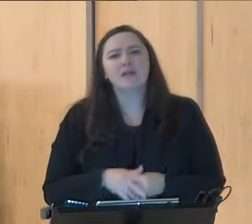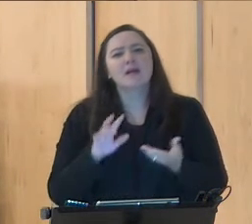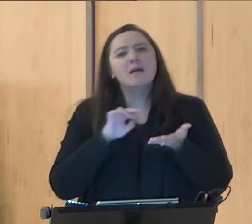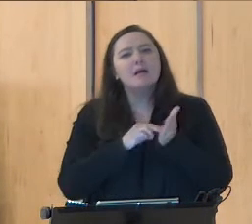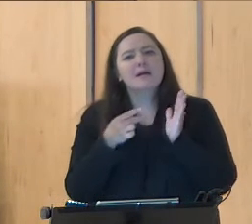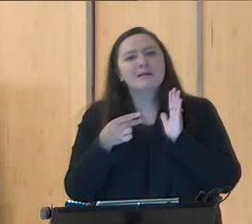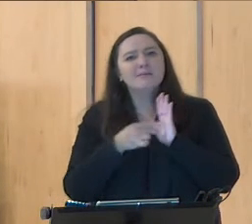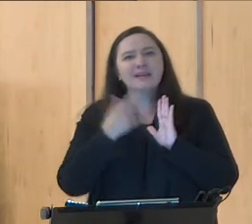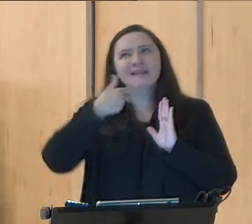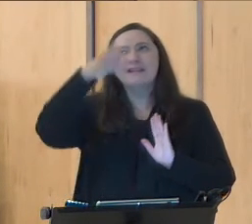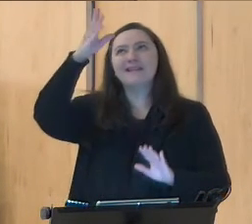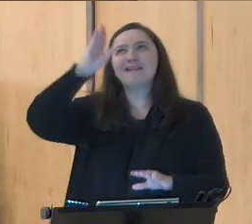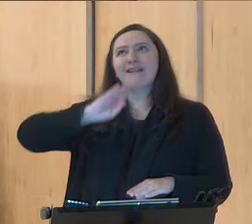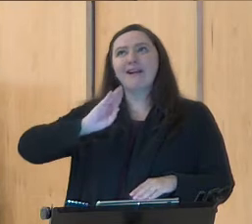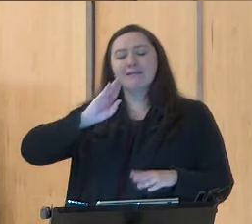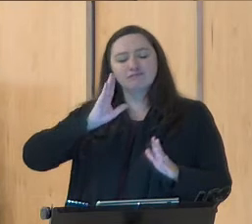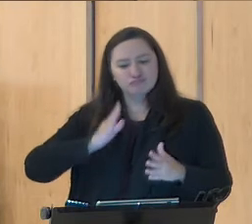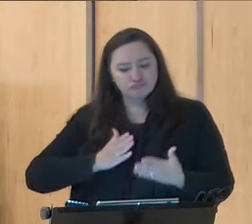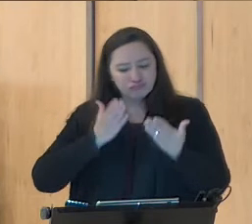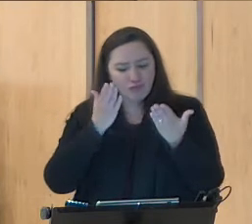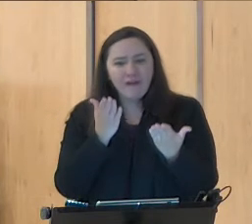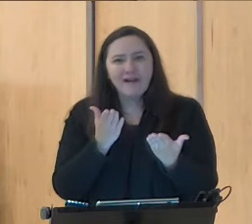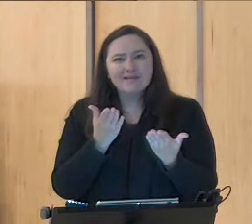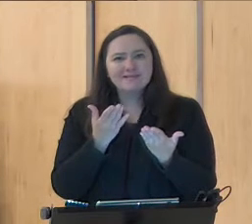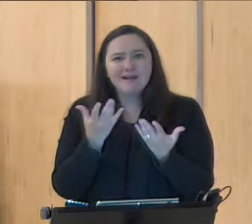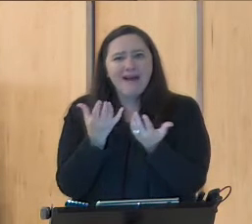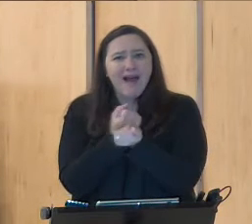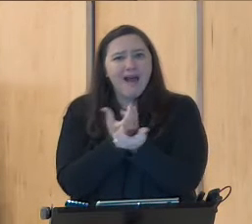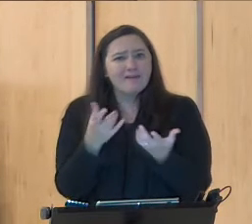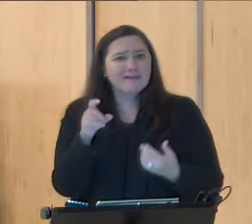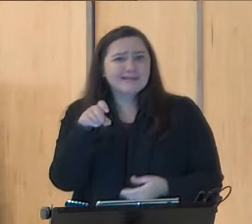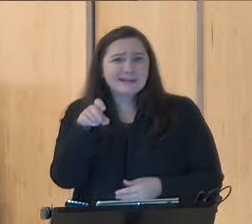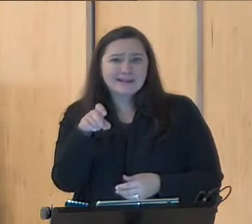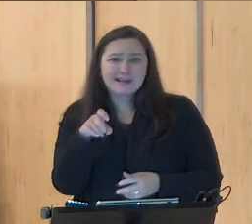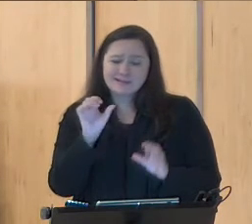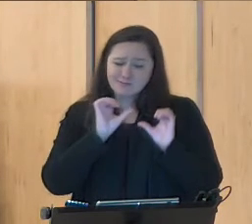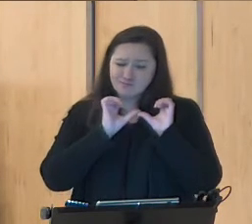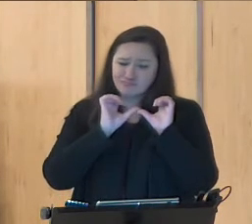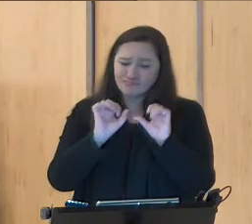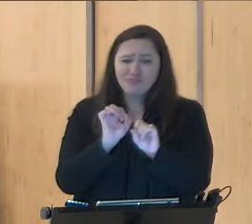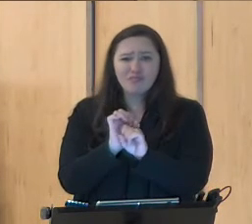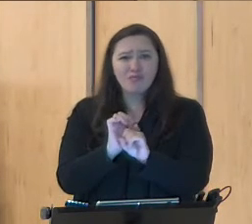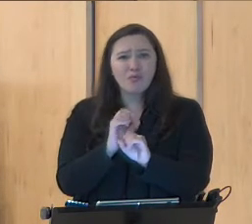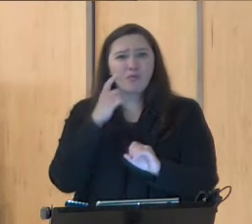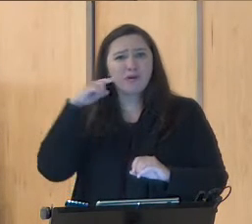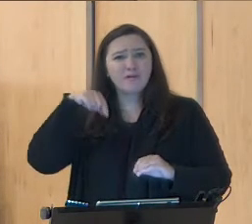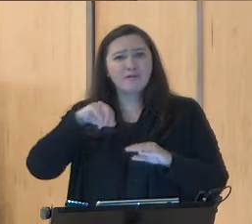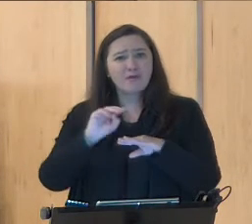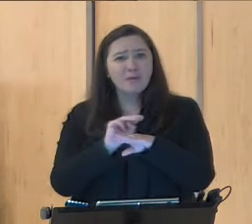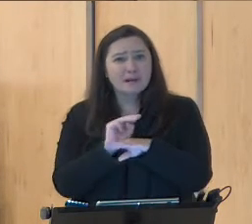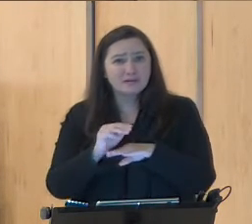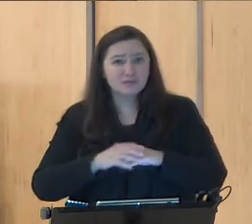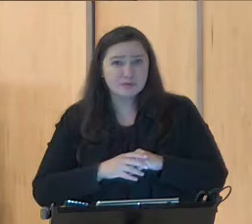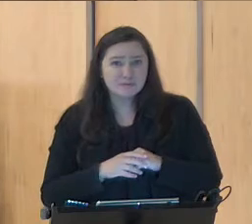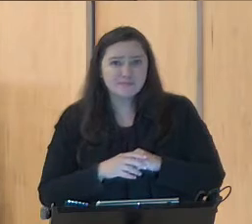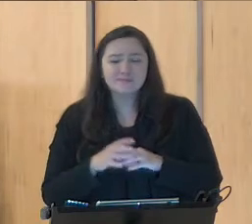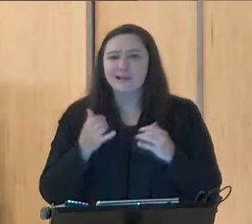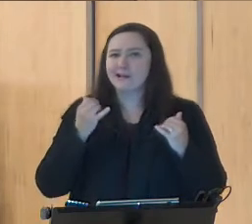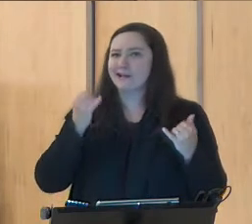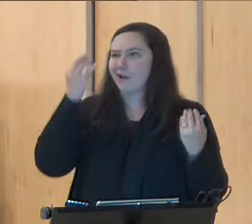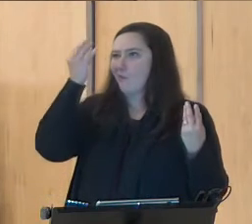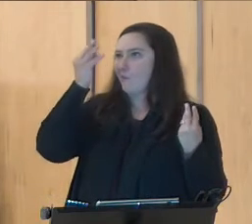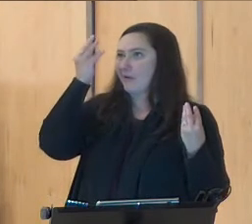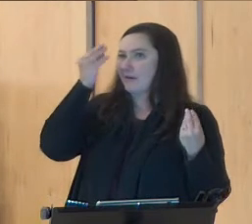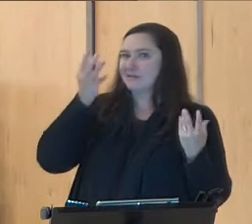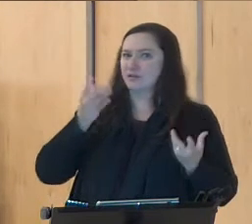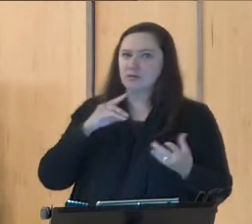will provide what is necessary to carry forward the work of the ministry. Now consider this,